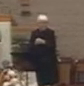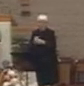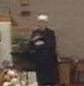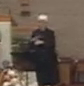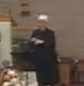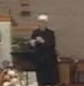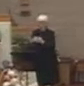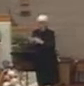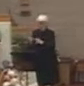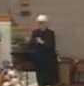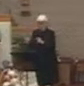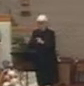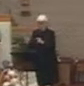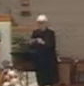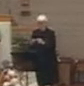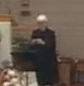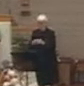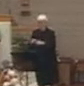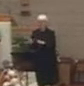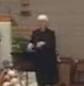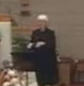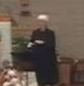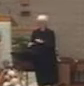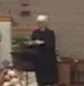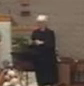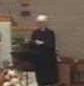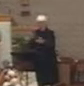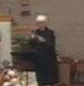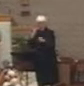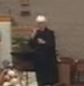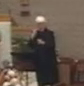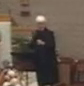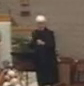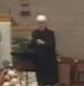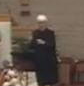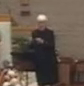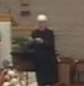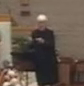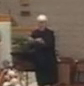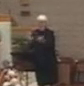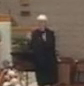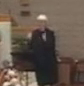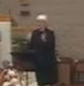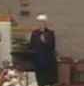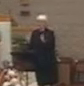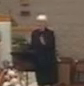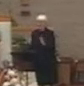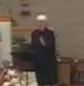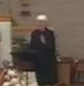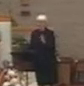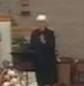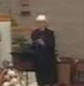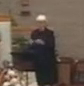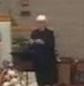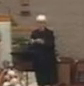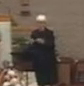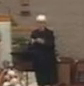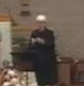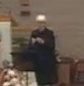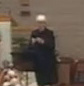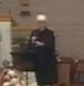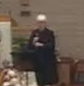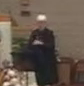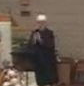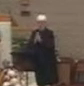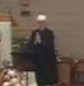is welcome. Take a walk. Come and see the place. It's a magnificent, magnificent place. A time of